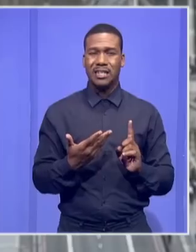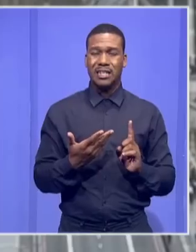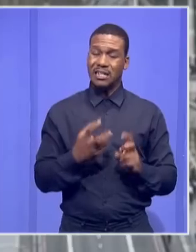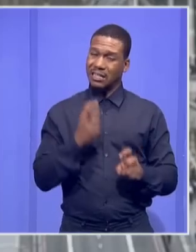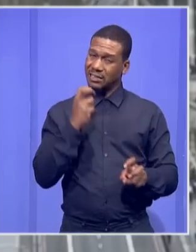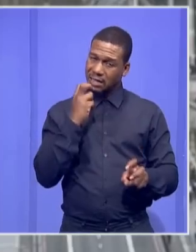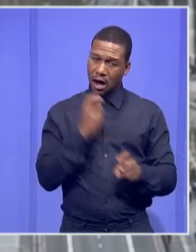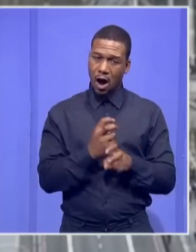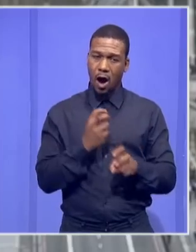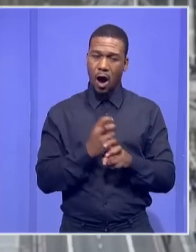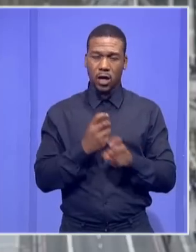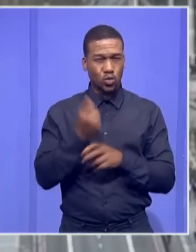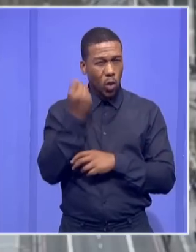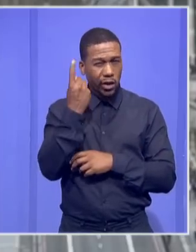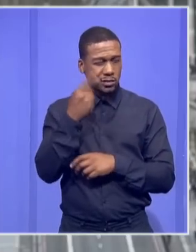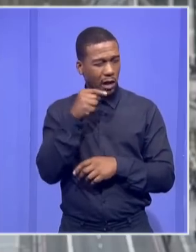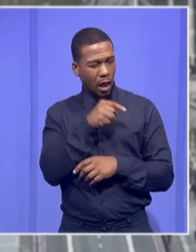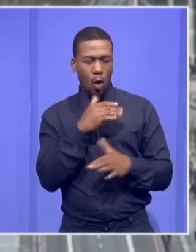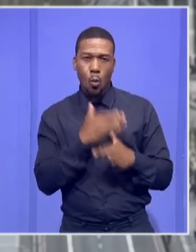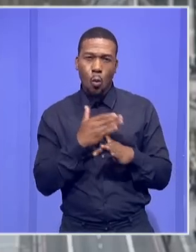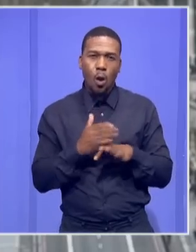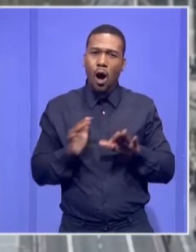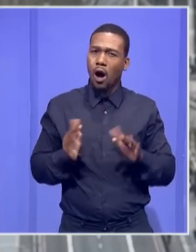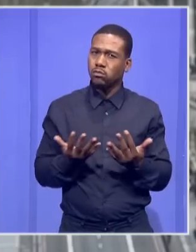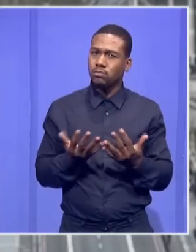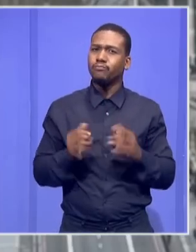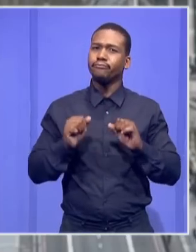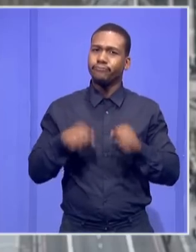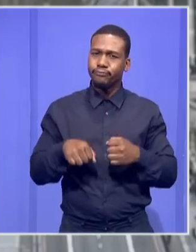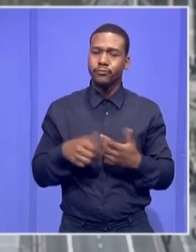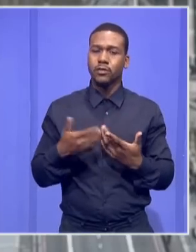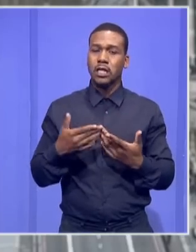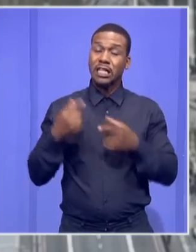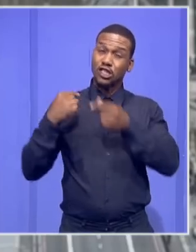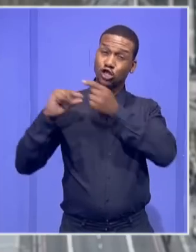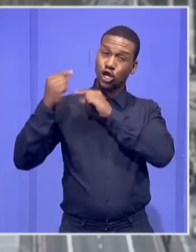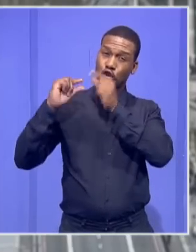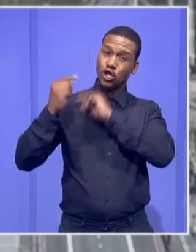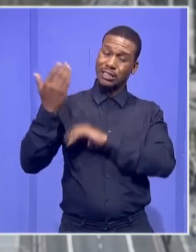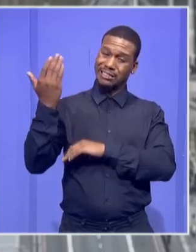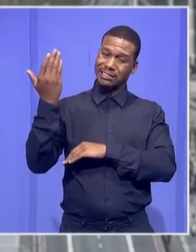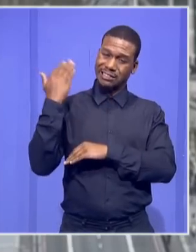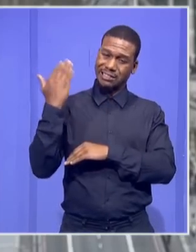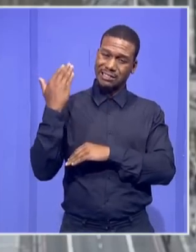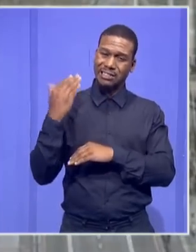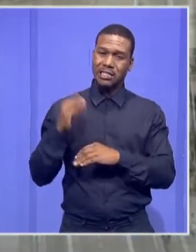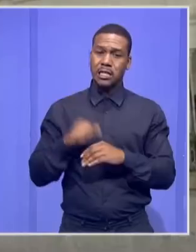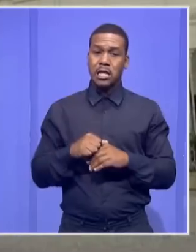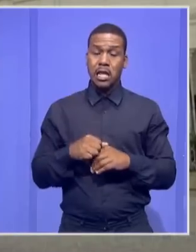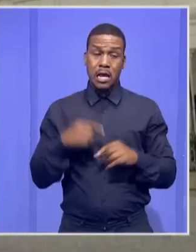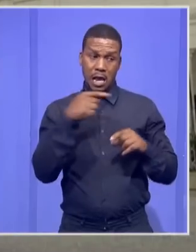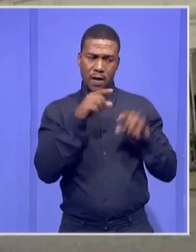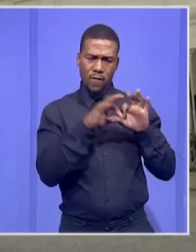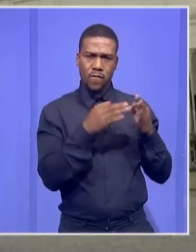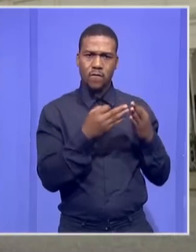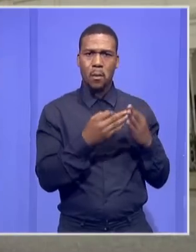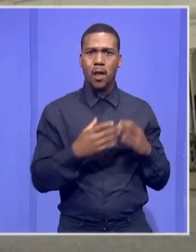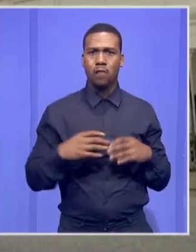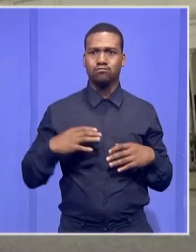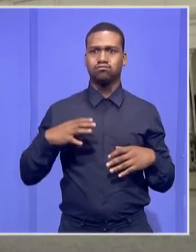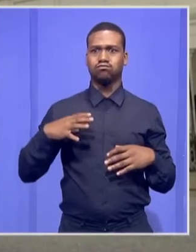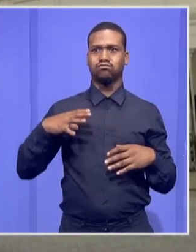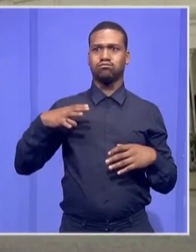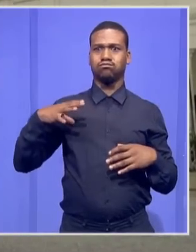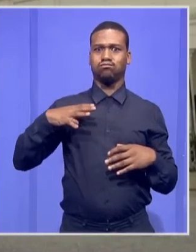one. There is no doubt that generations ago, the monarchy very much became wealthy and became more powerful because